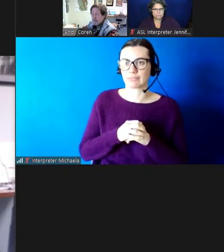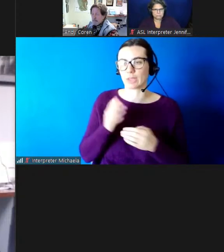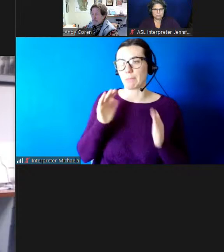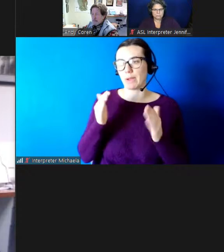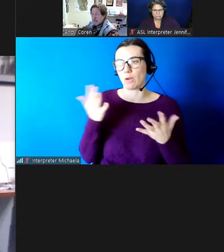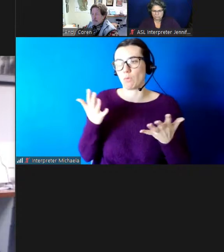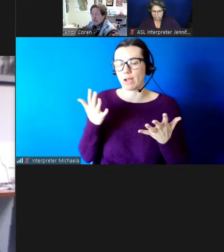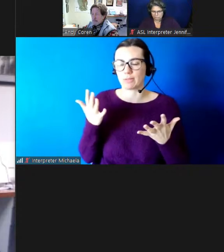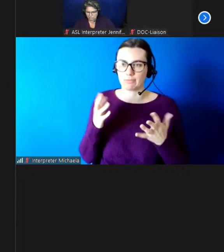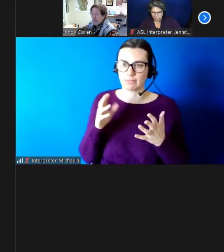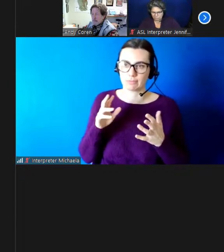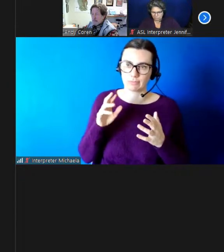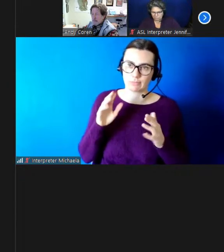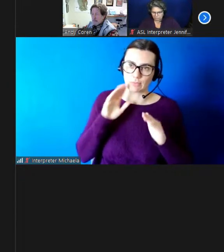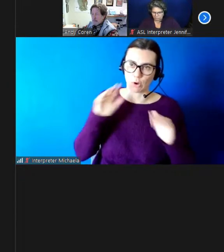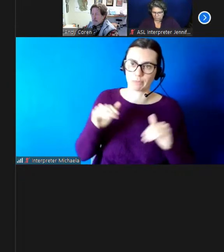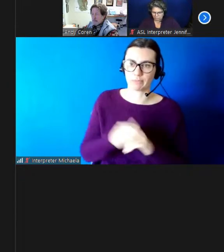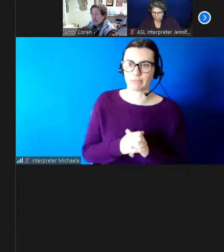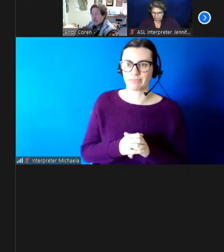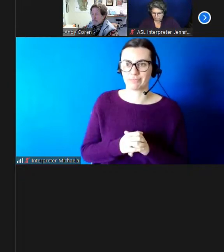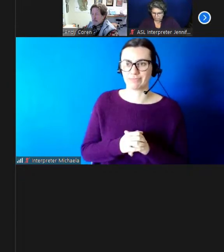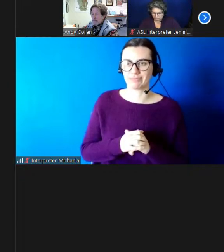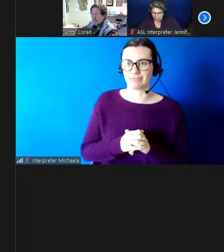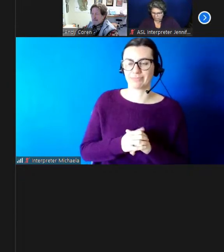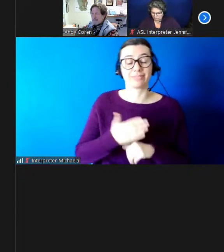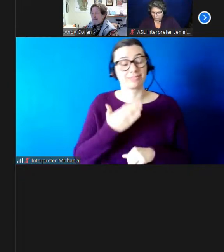Thanks. I don't have a follow-up for that.